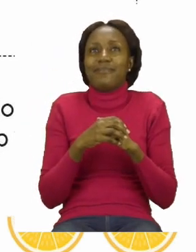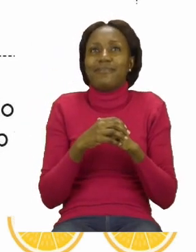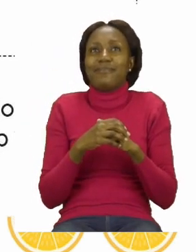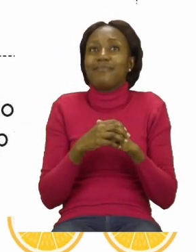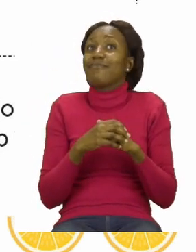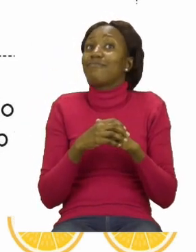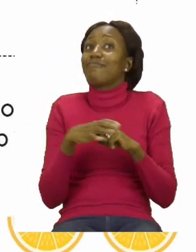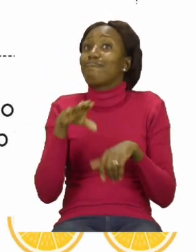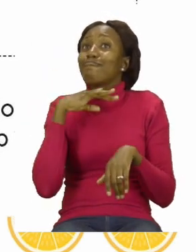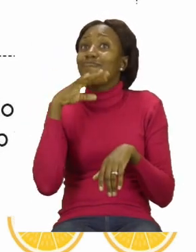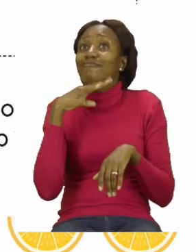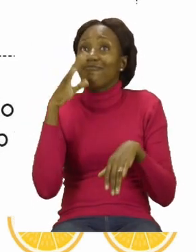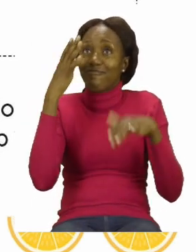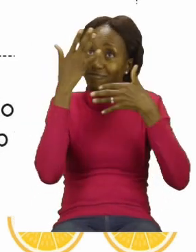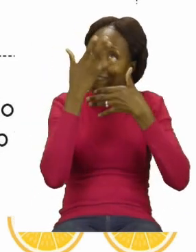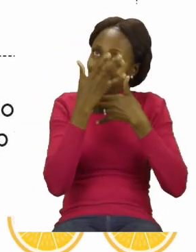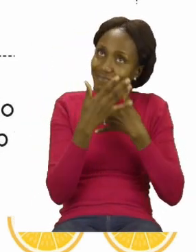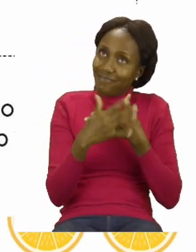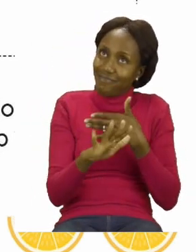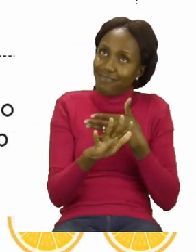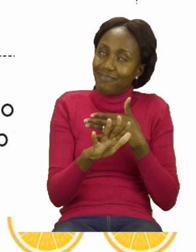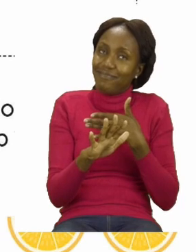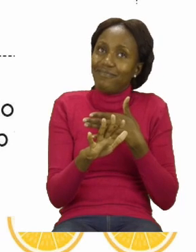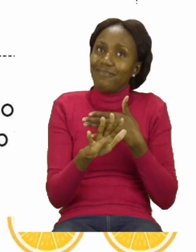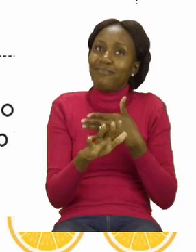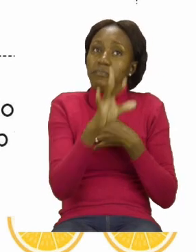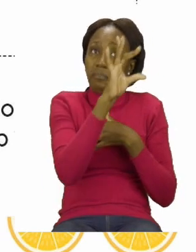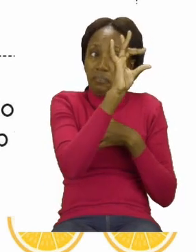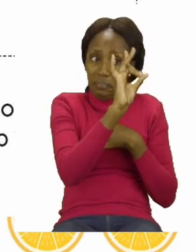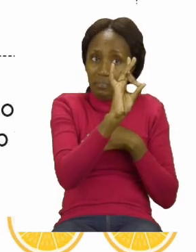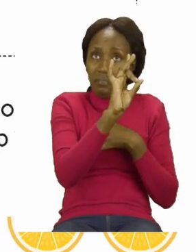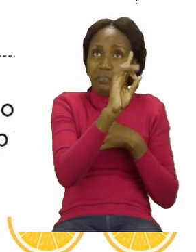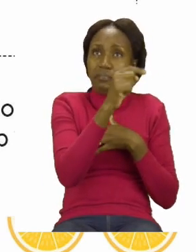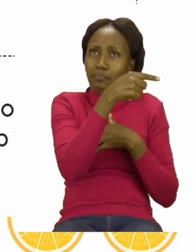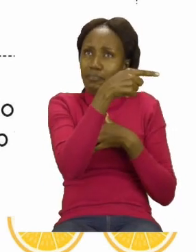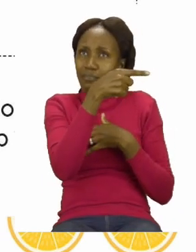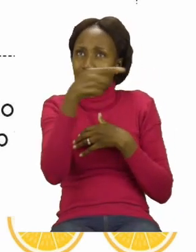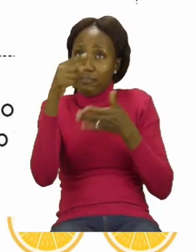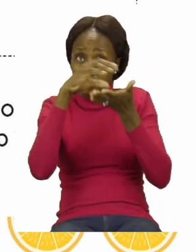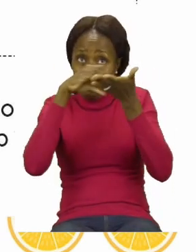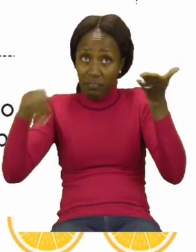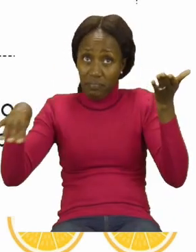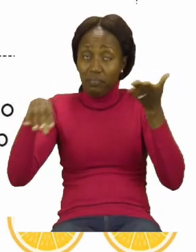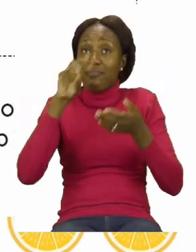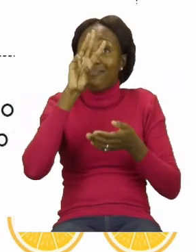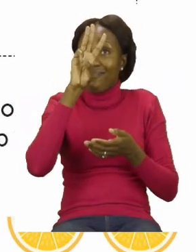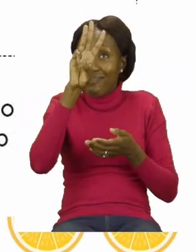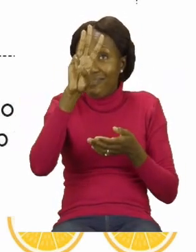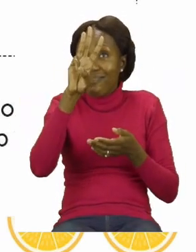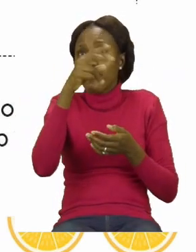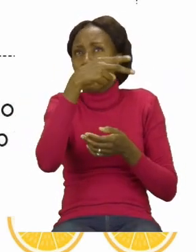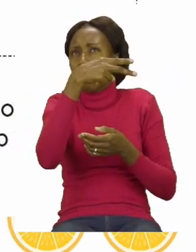is complete. It says 8 minus 3